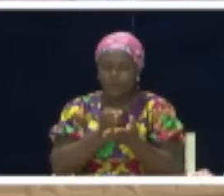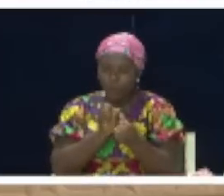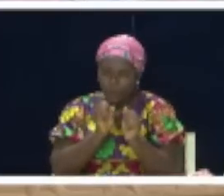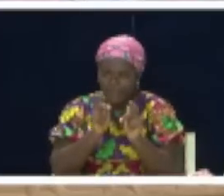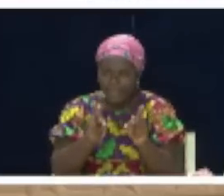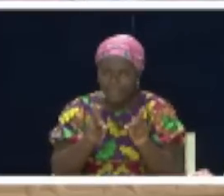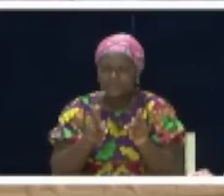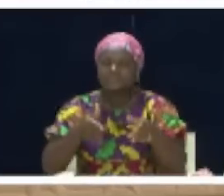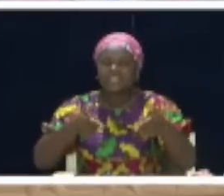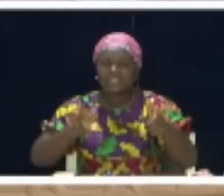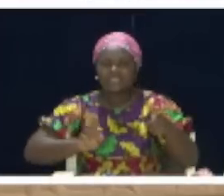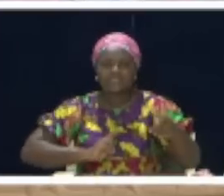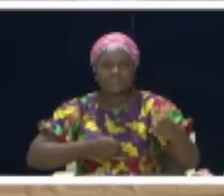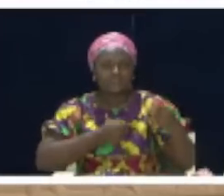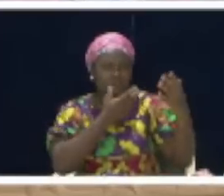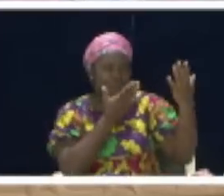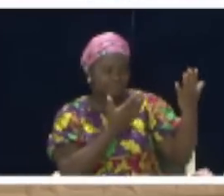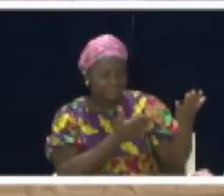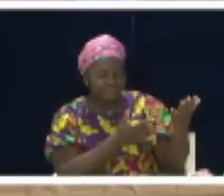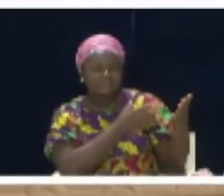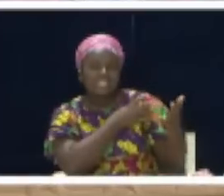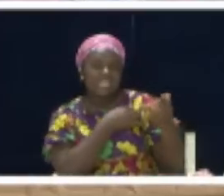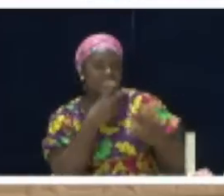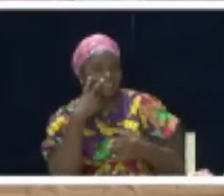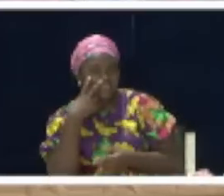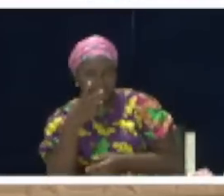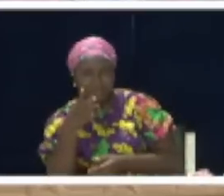let's wait and see,"